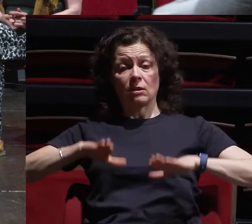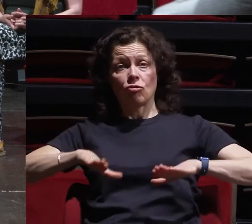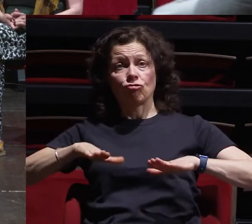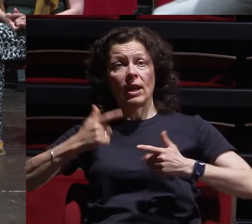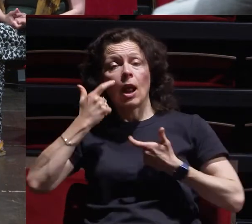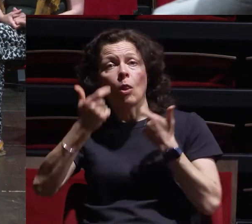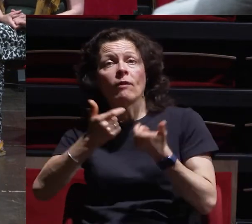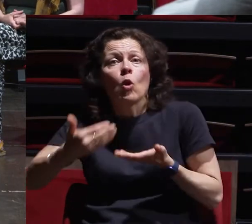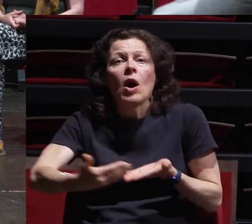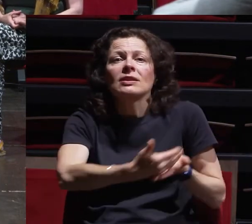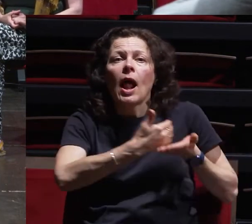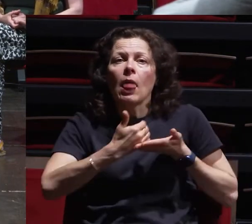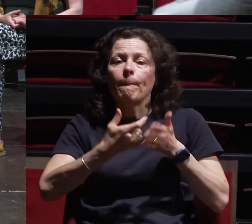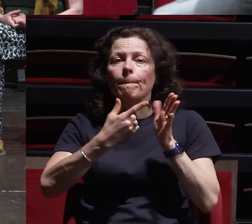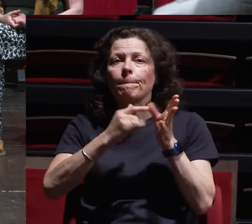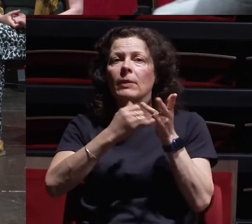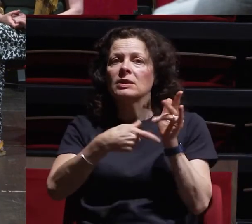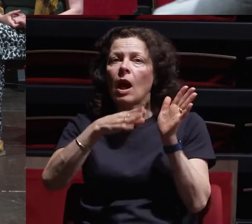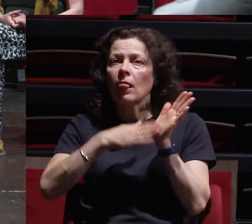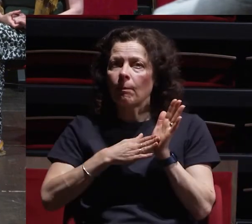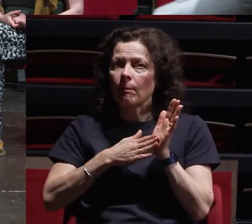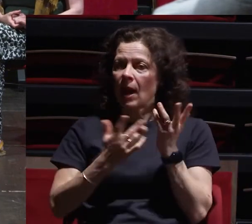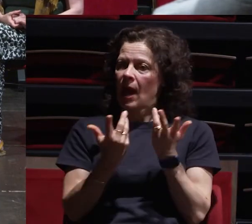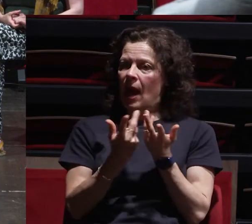who come to this country seeking asylum. And